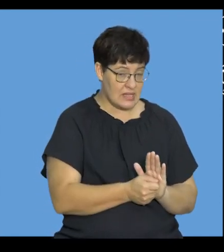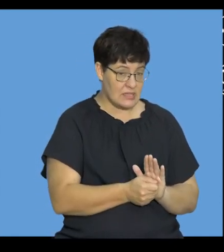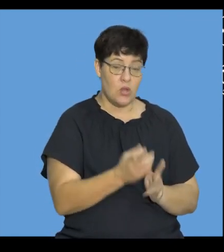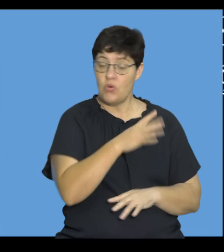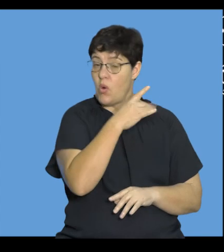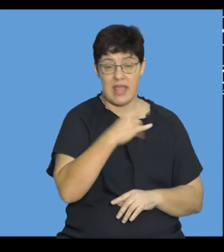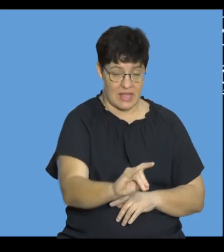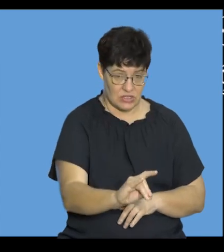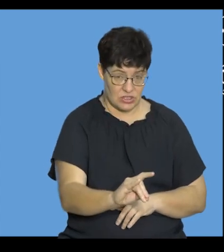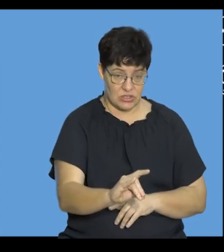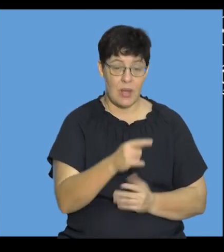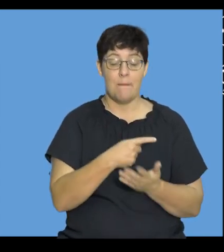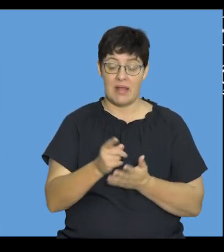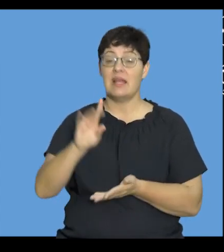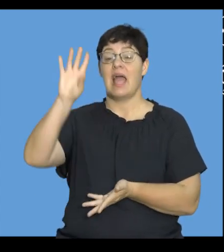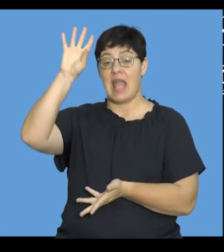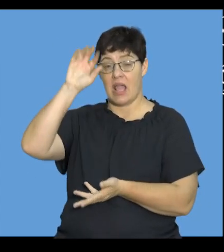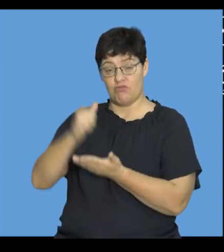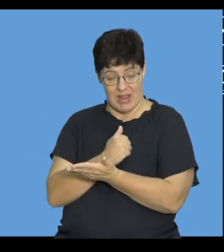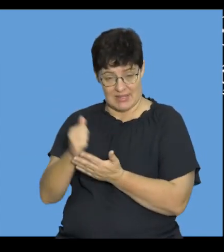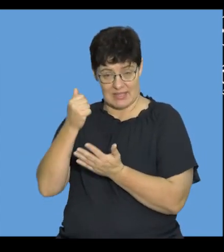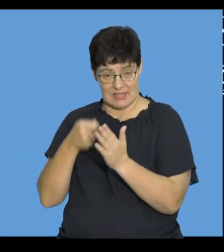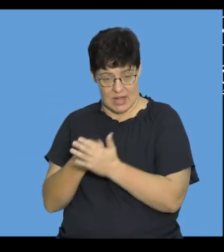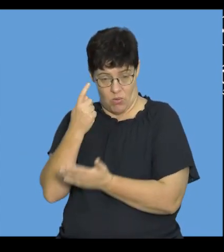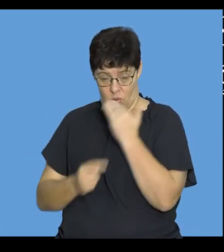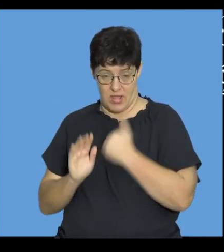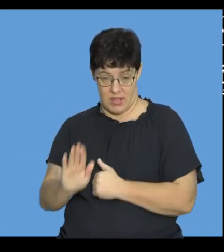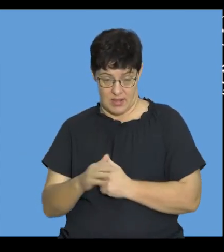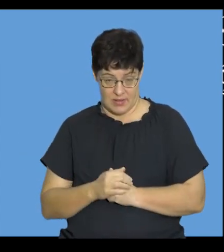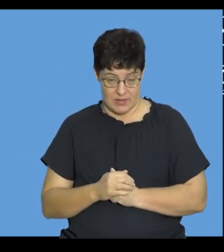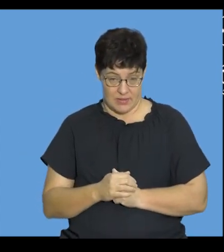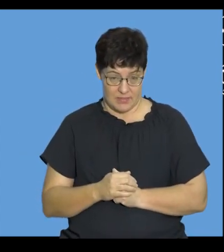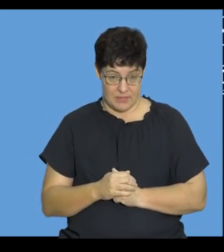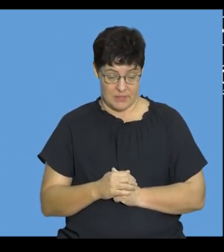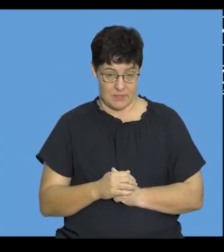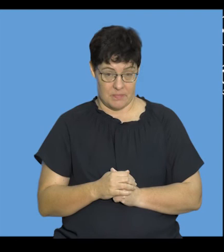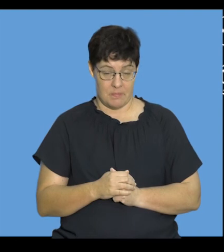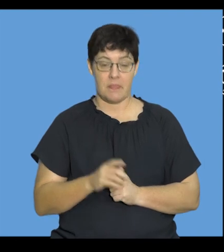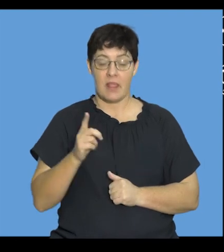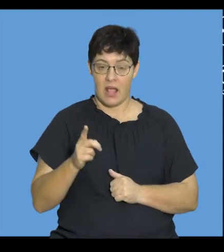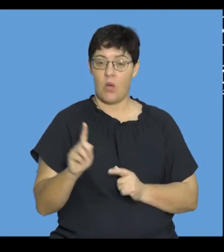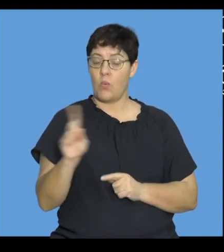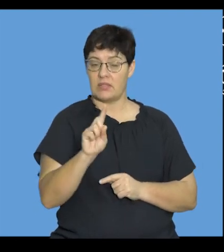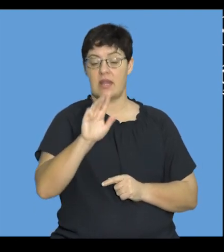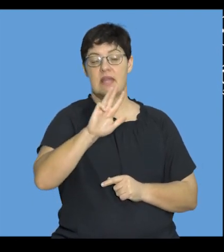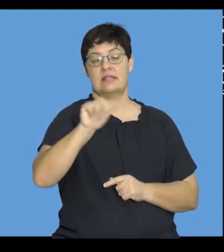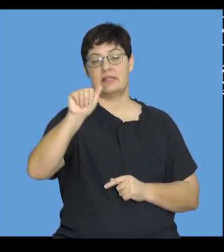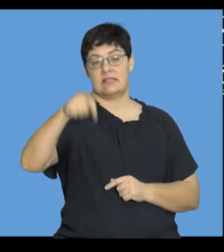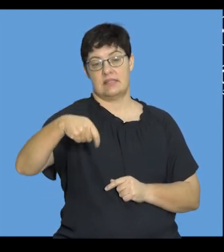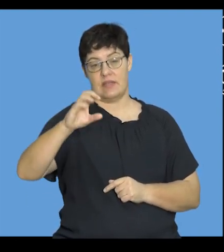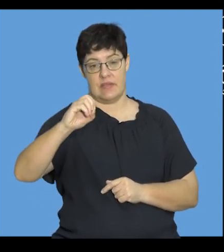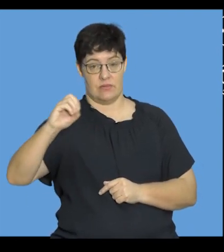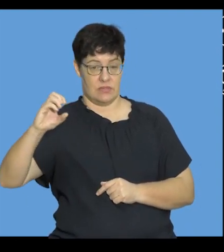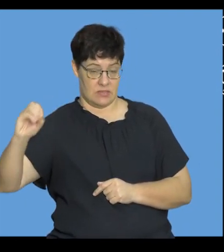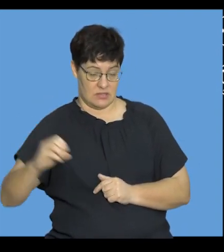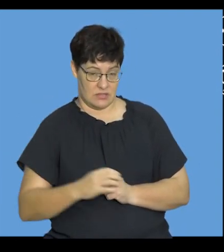sales, but credit sales. Okay, established. Credit sale for September was 96,000. Okay, now you're